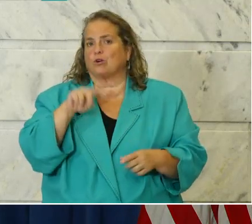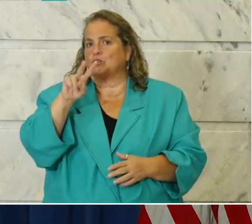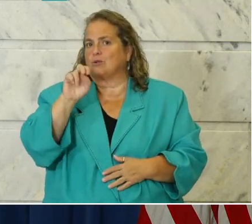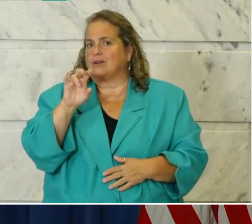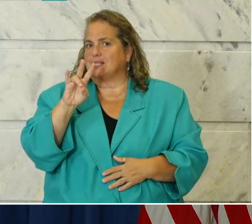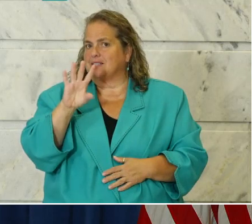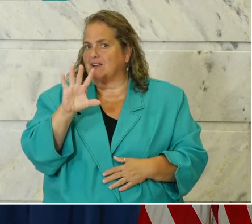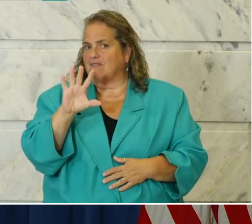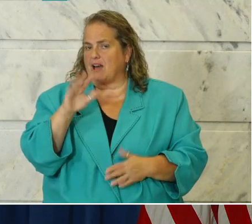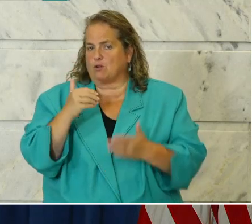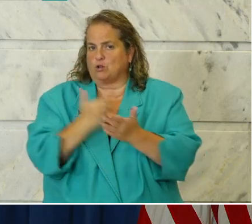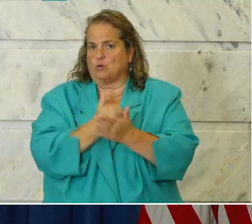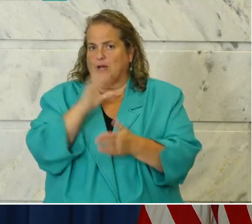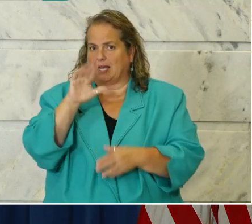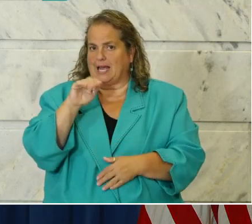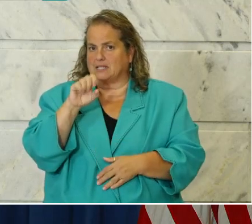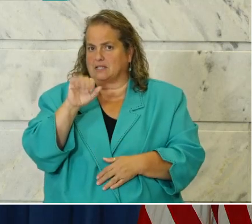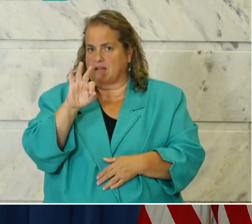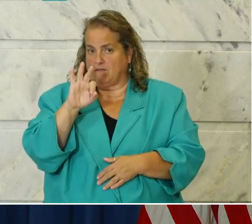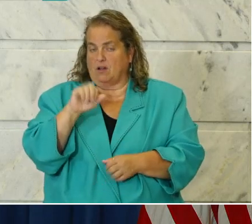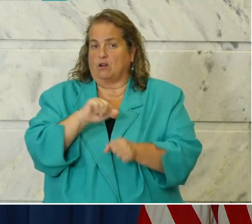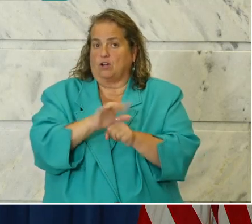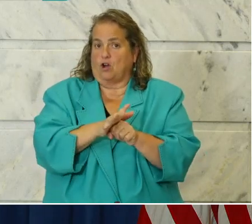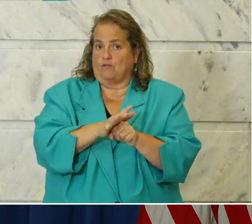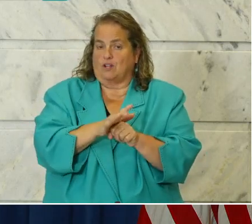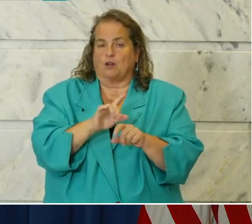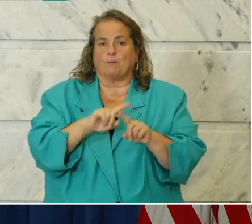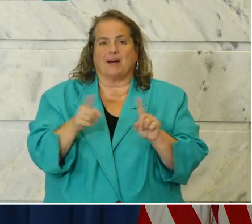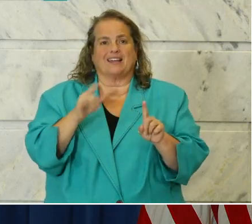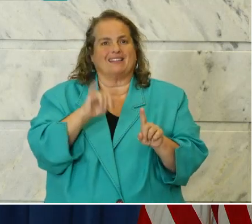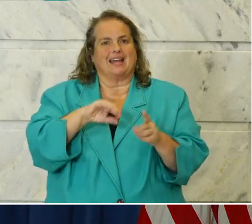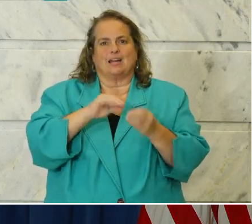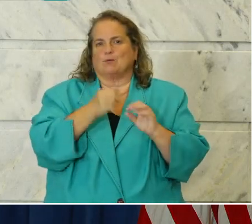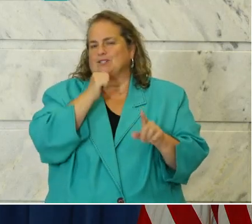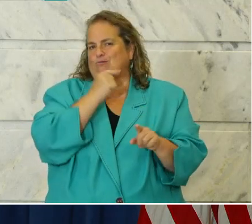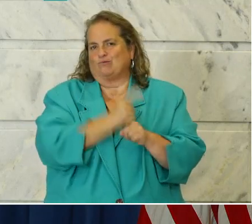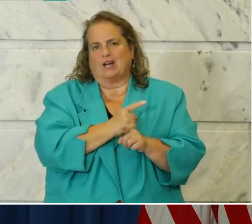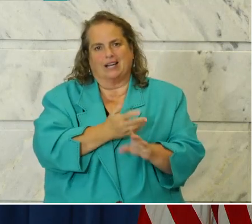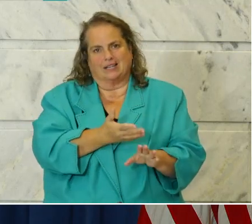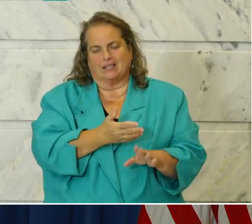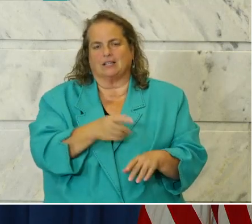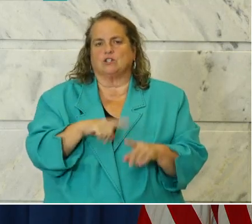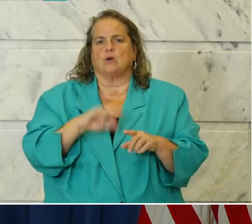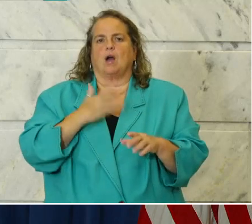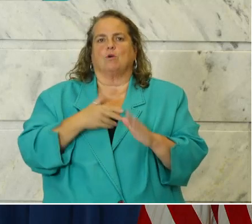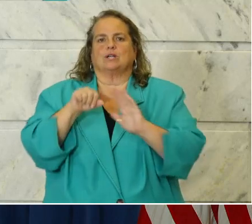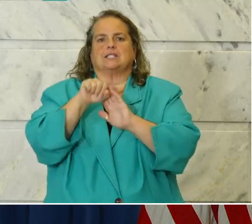275 new cases of COVID-19, which brings our state number to